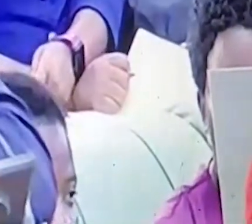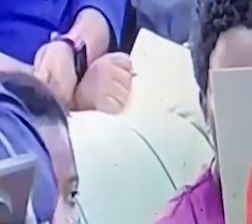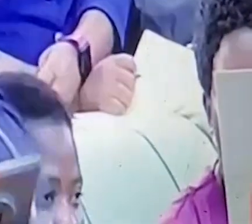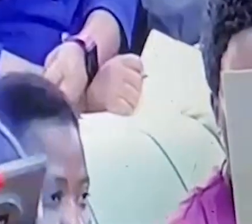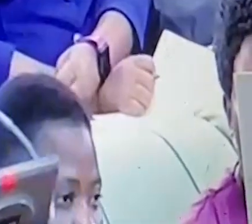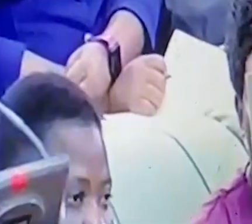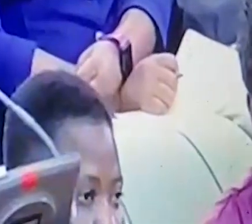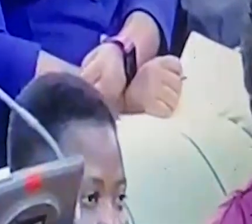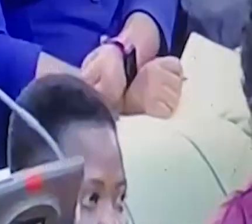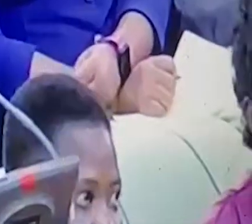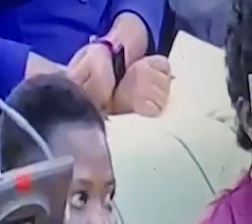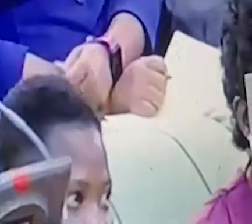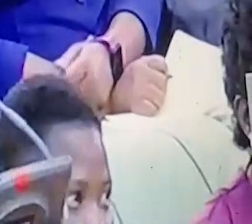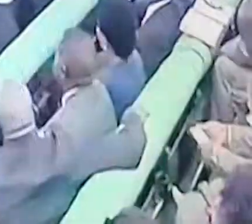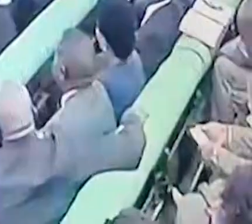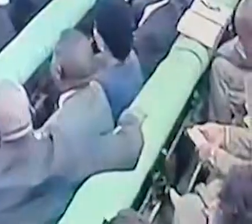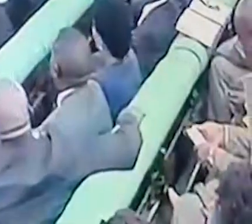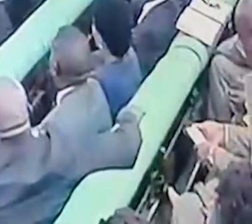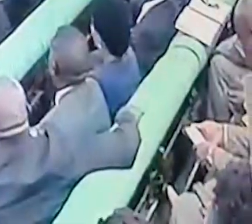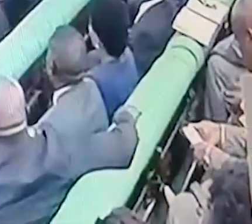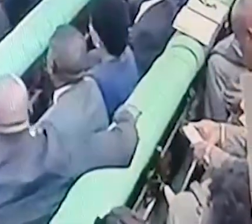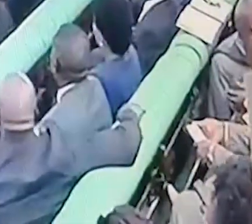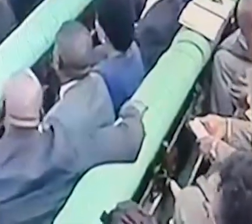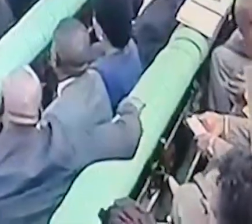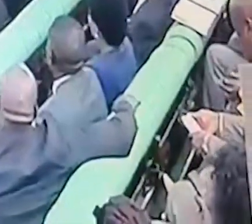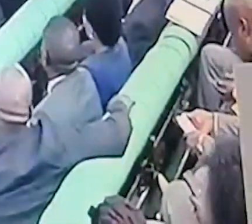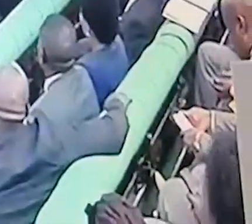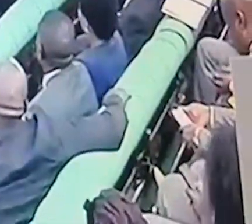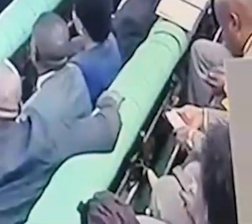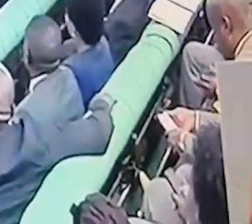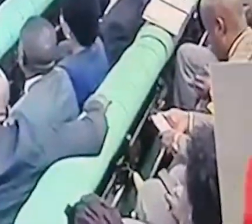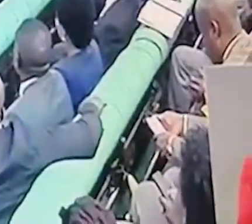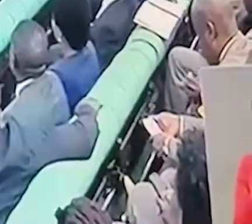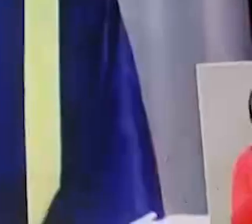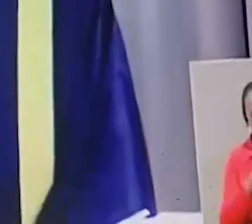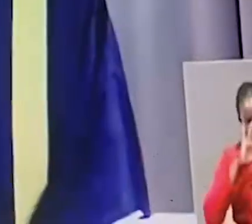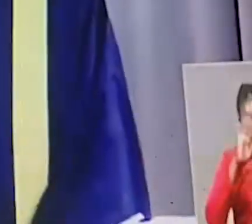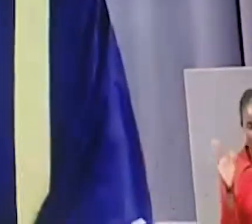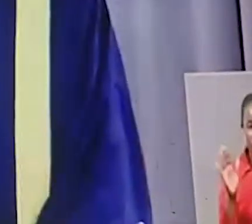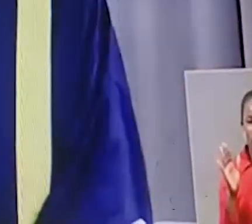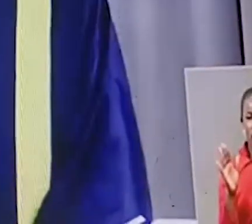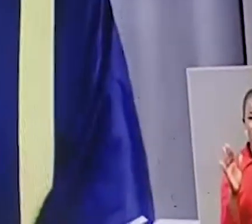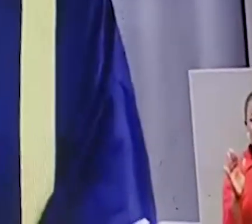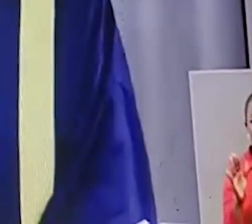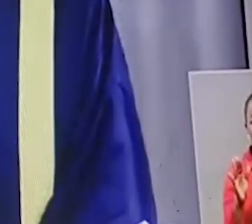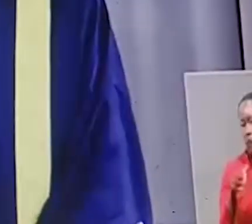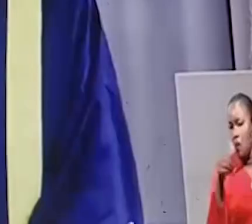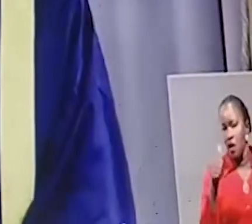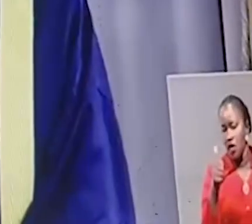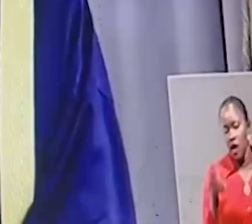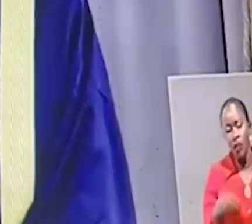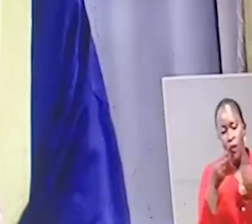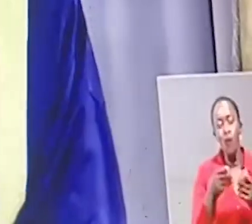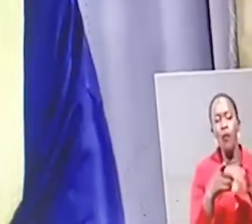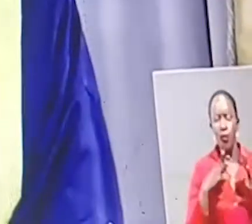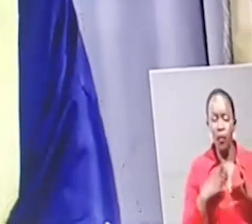the law. Thank you. I just wanted to also clarify on that they are not yet granted leave. So they put